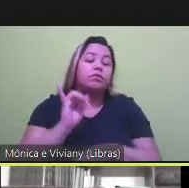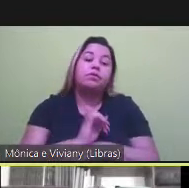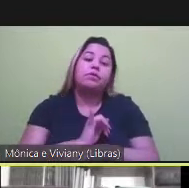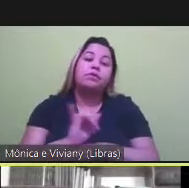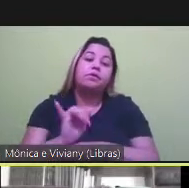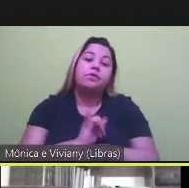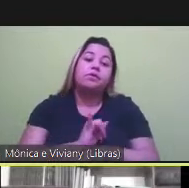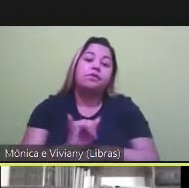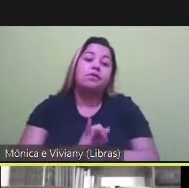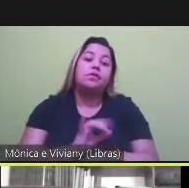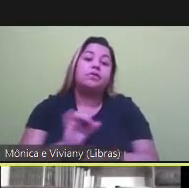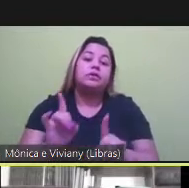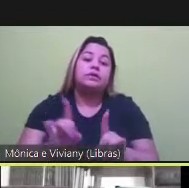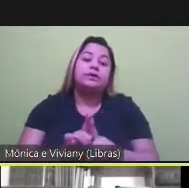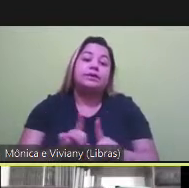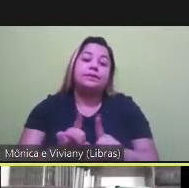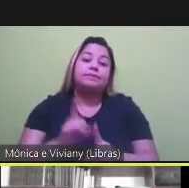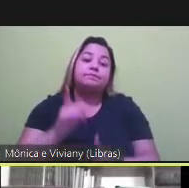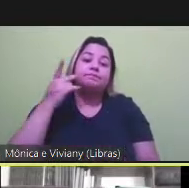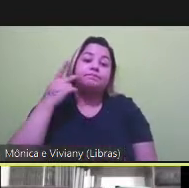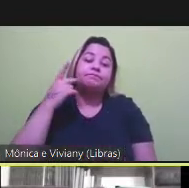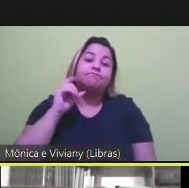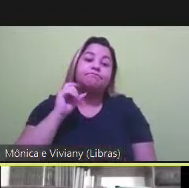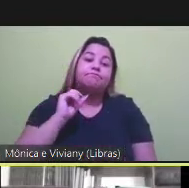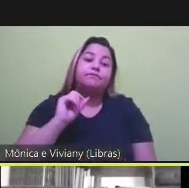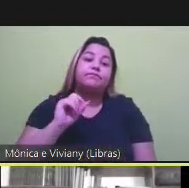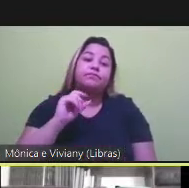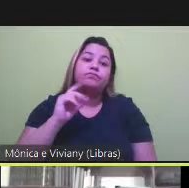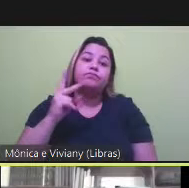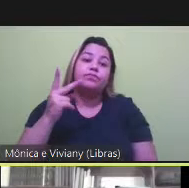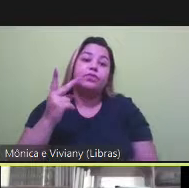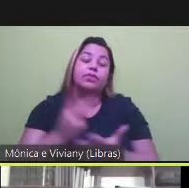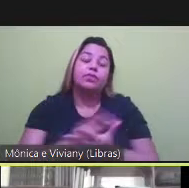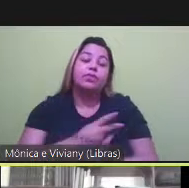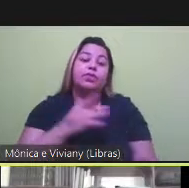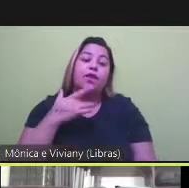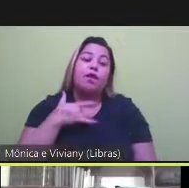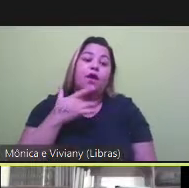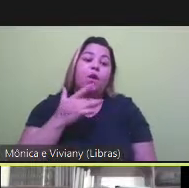it's geared towards the well-being